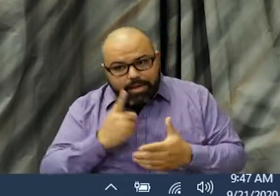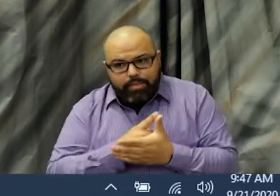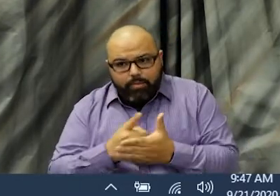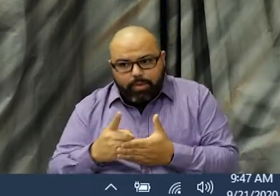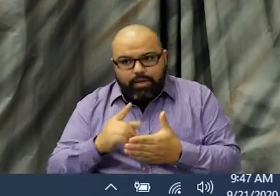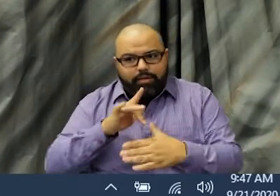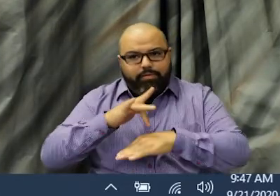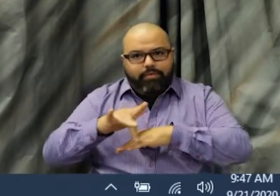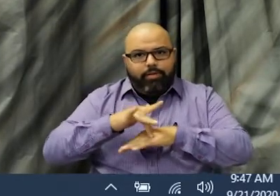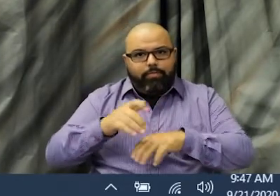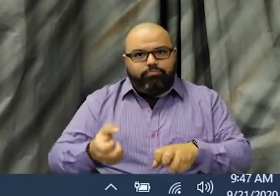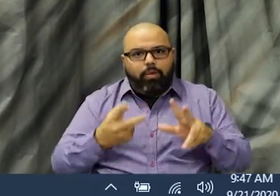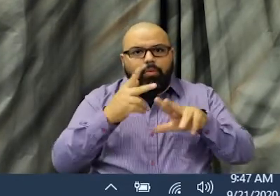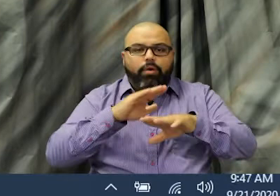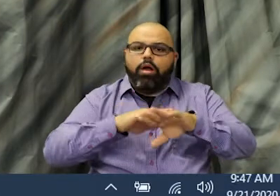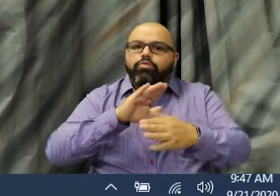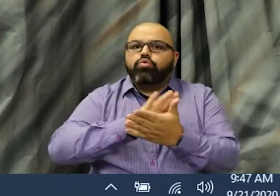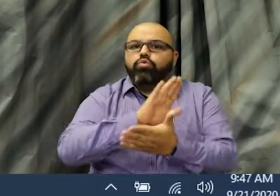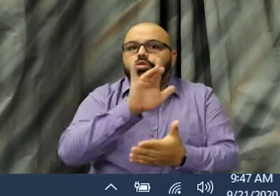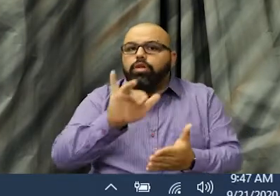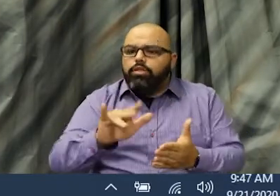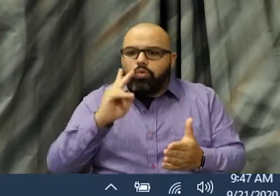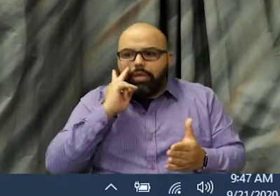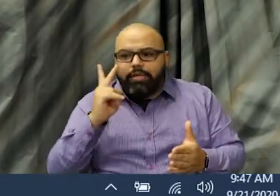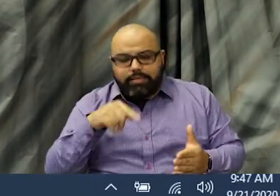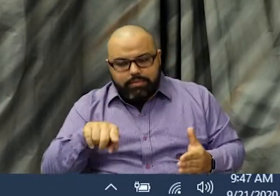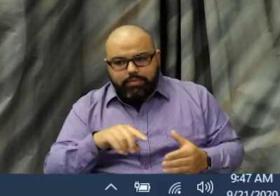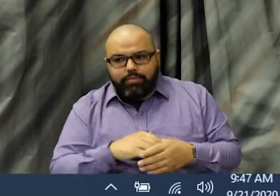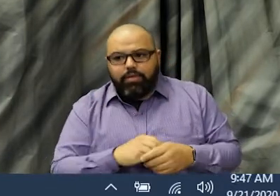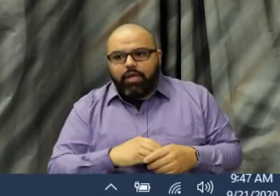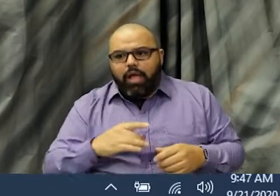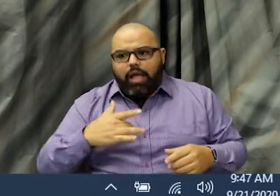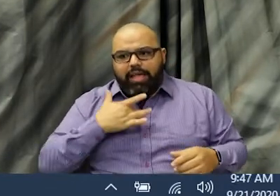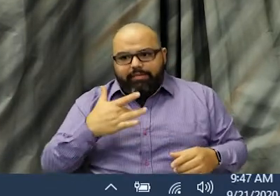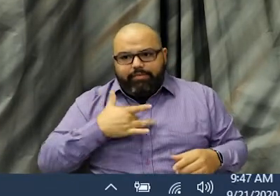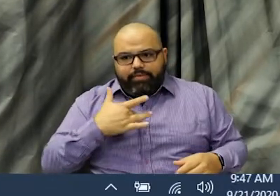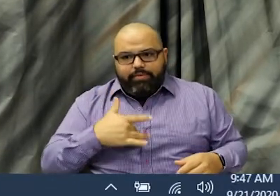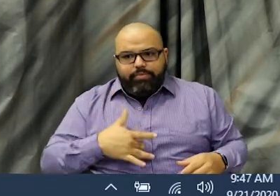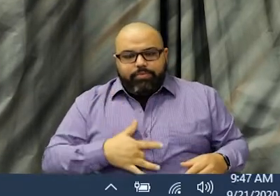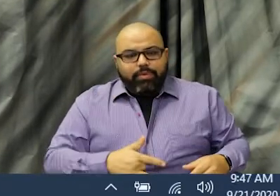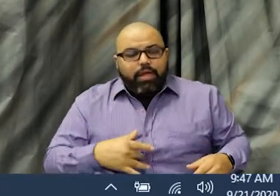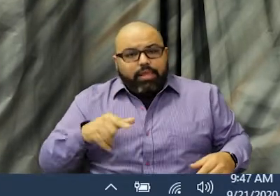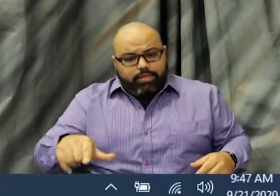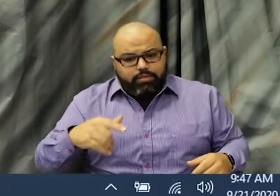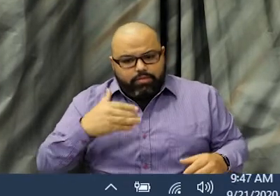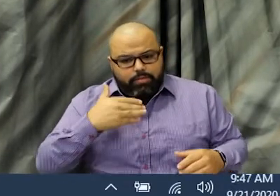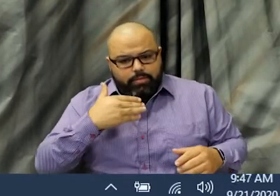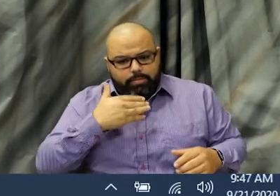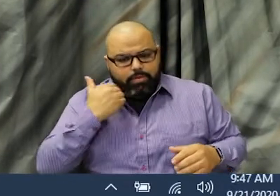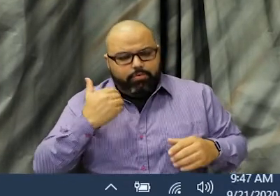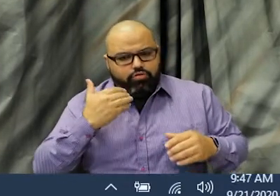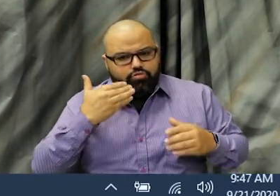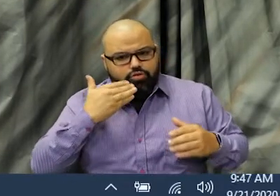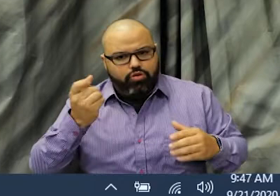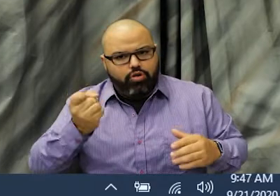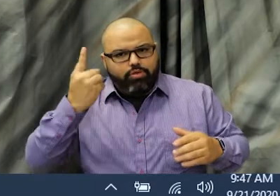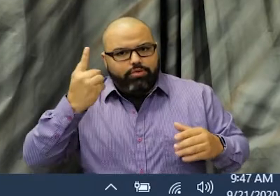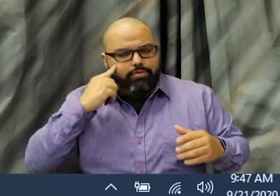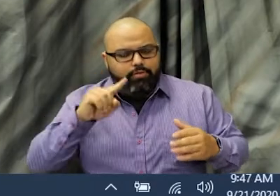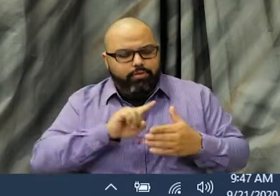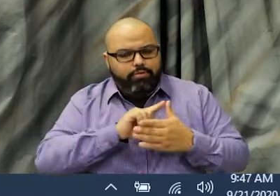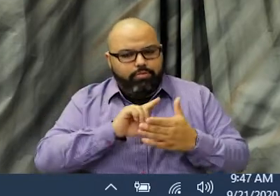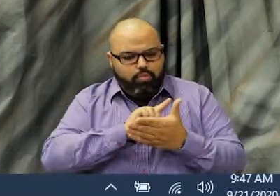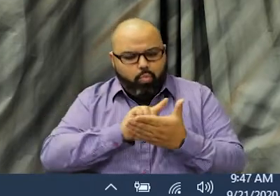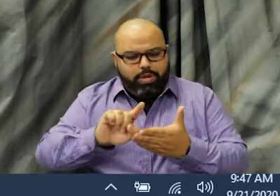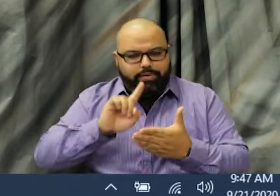peek at the week for students available on Schoology so they can go in and look at it. I feel like this is the bigger concept of the